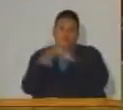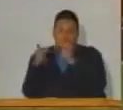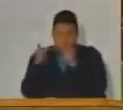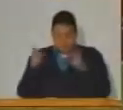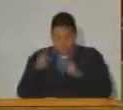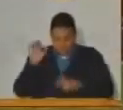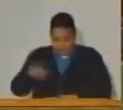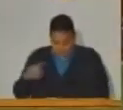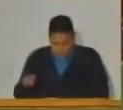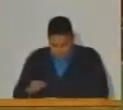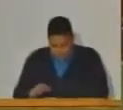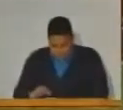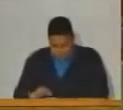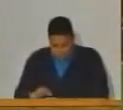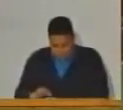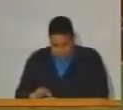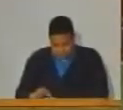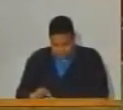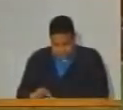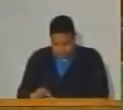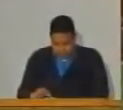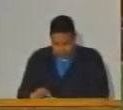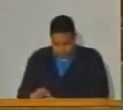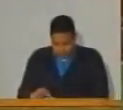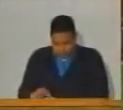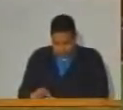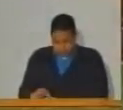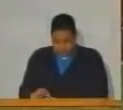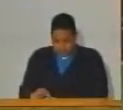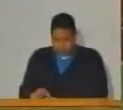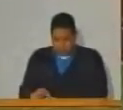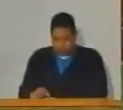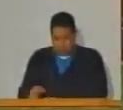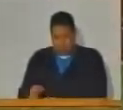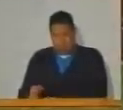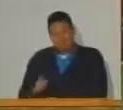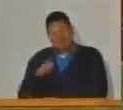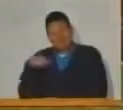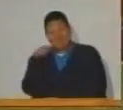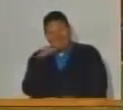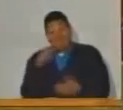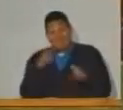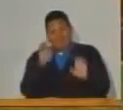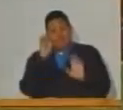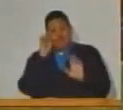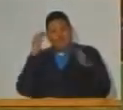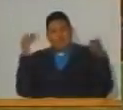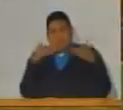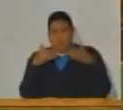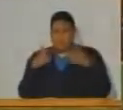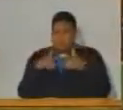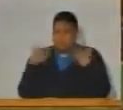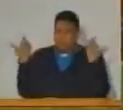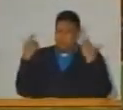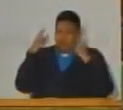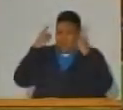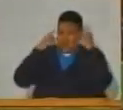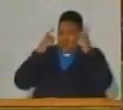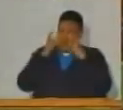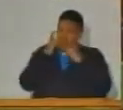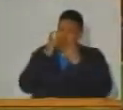facility. These efforts will also serve to address some of the major concerns raised in a recent